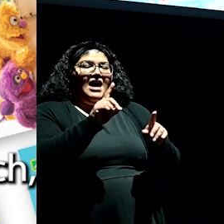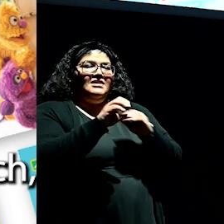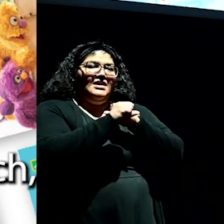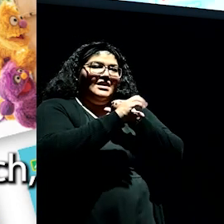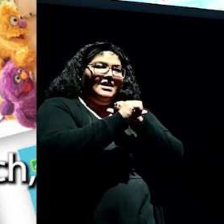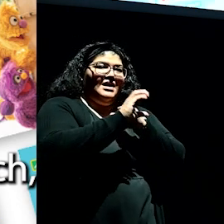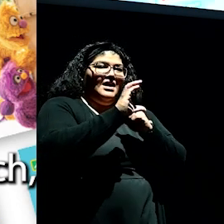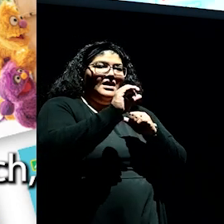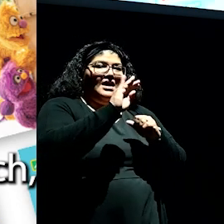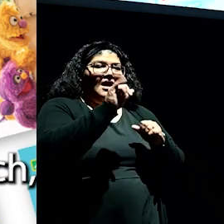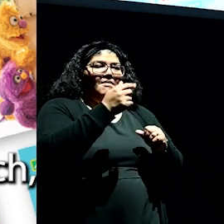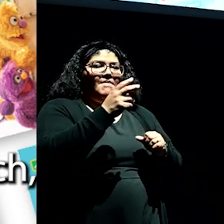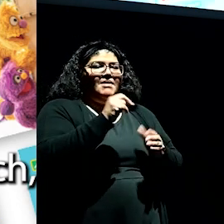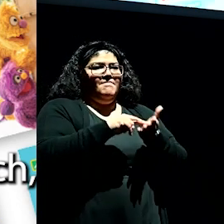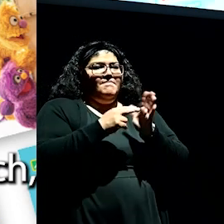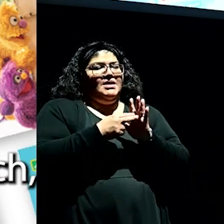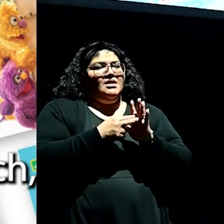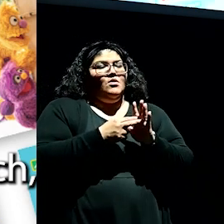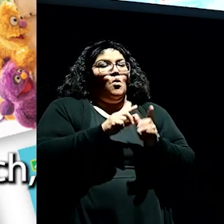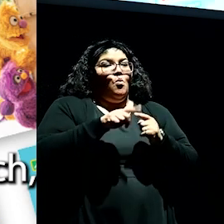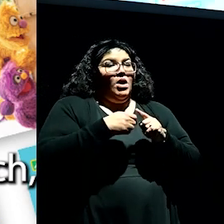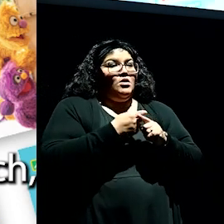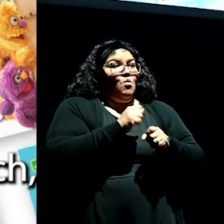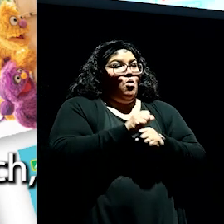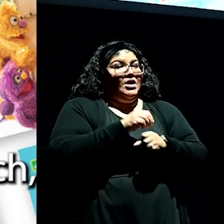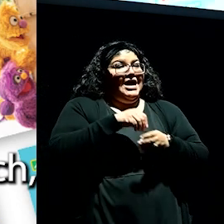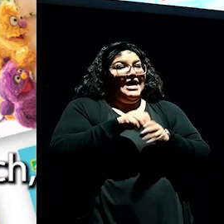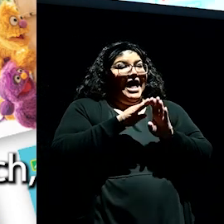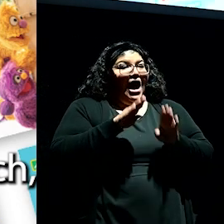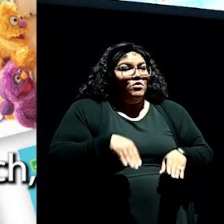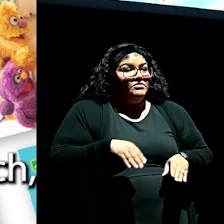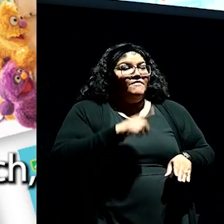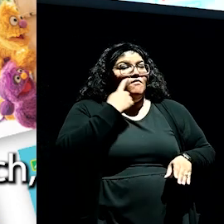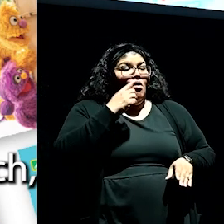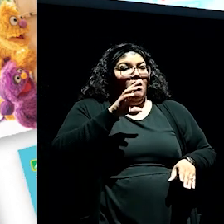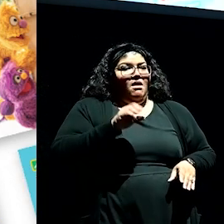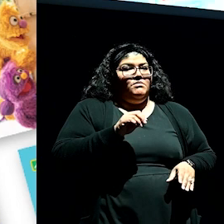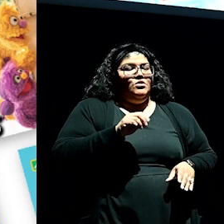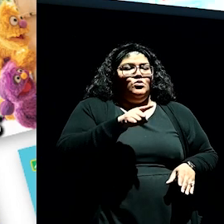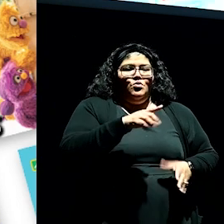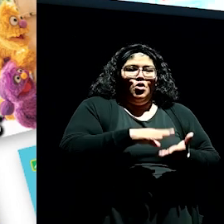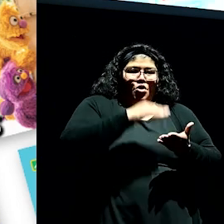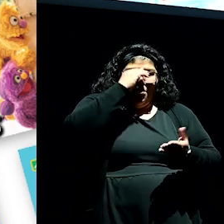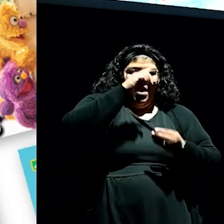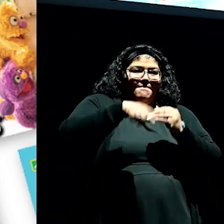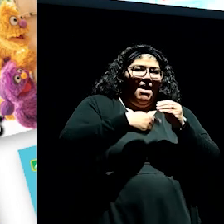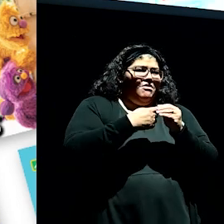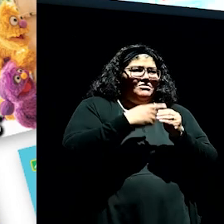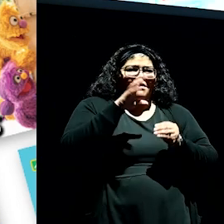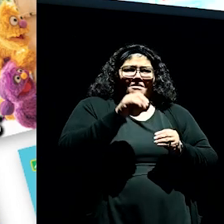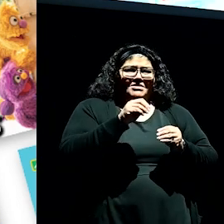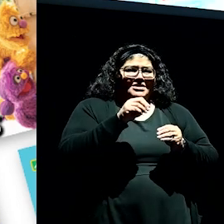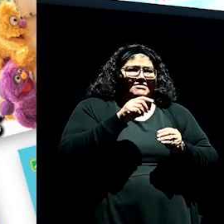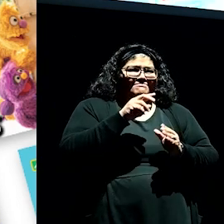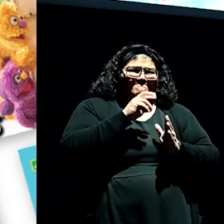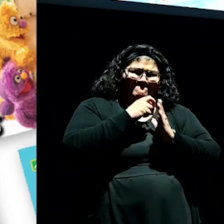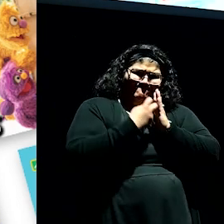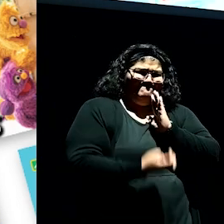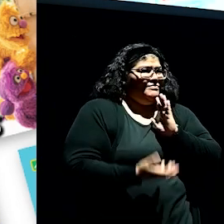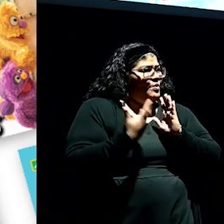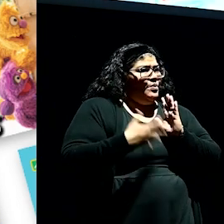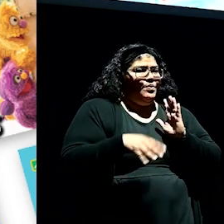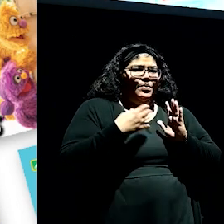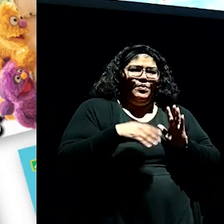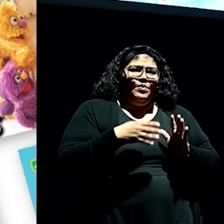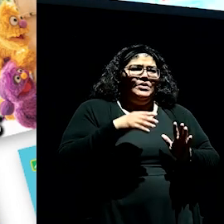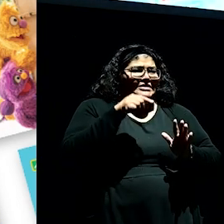So you really get to know a brand when you're working in-house. And each the different ways of telling